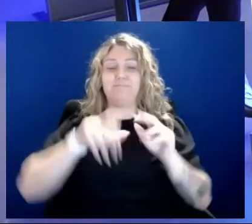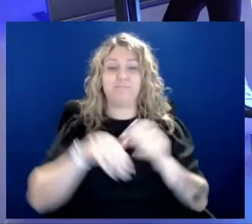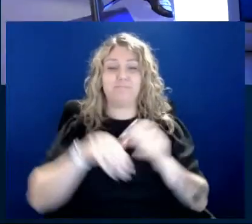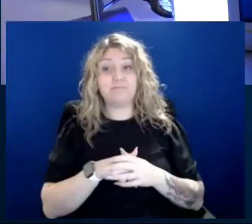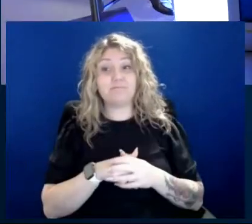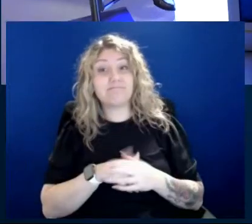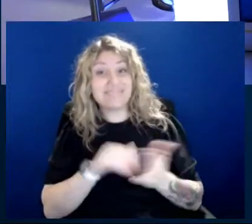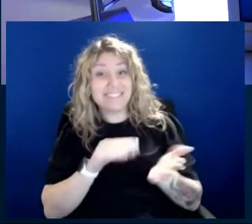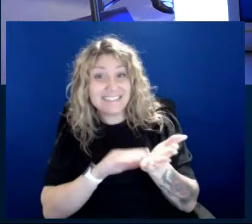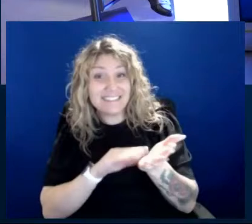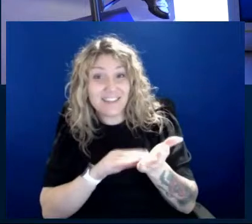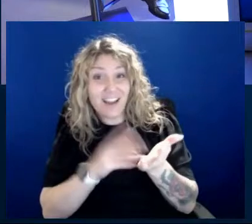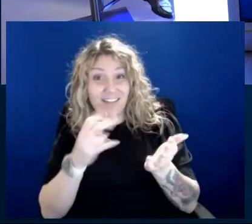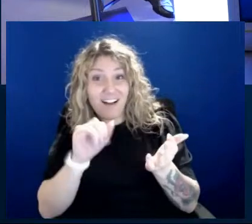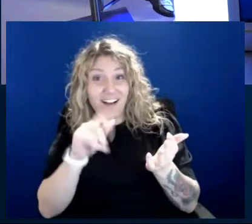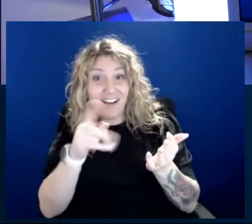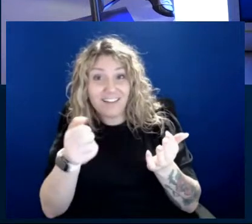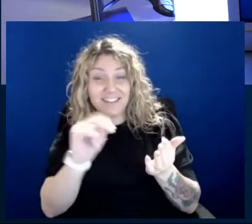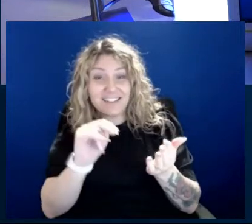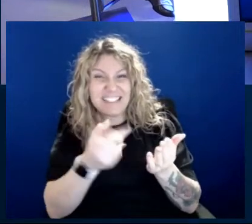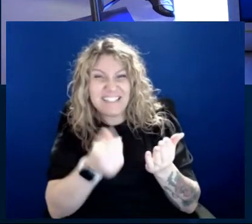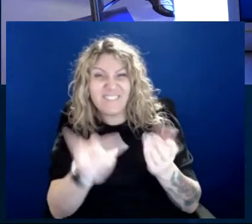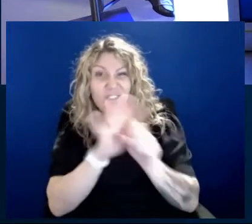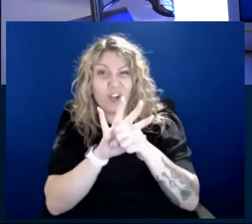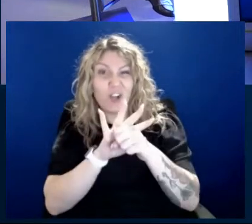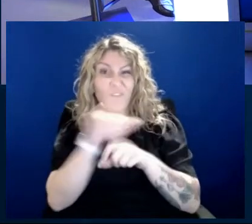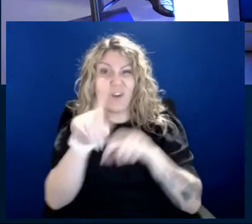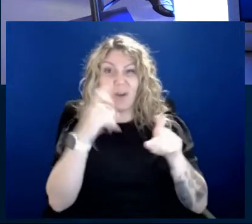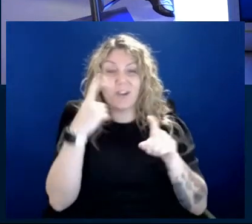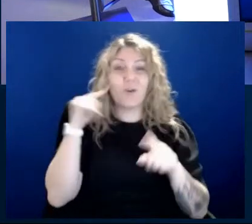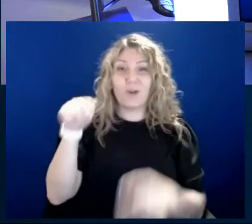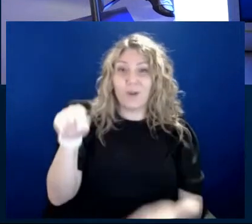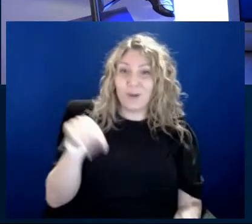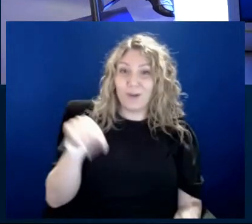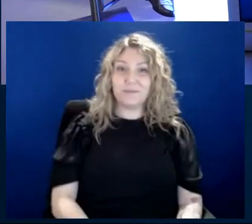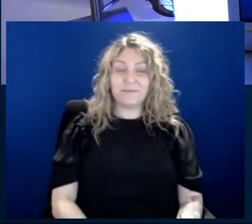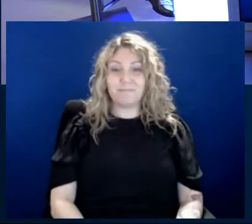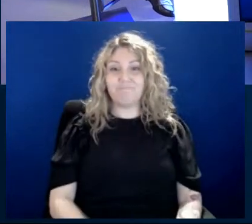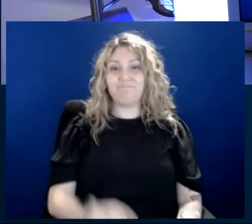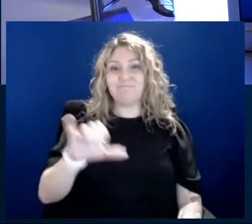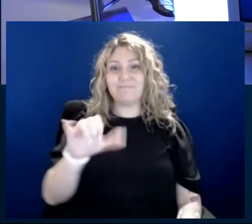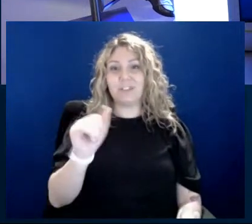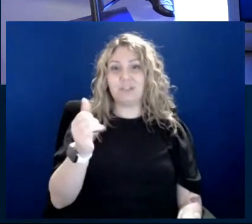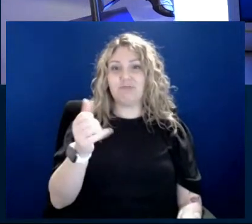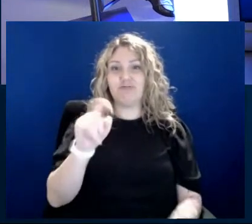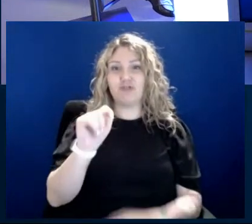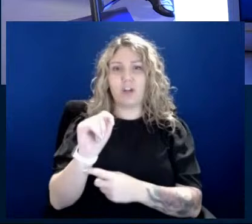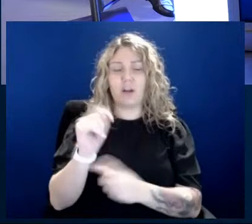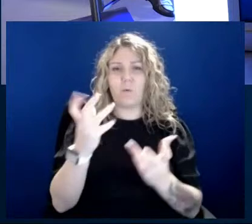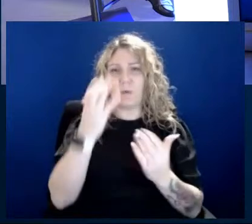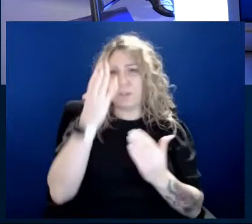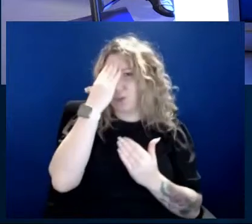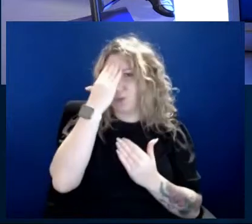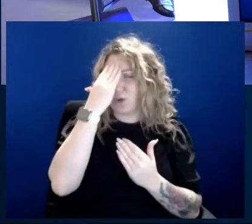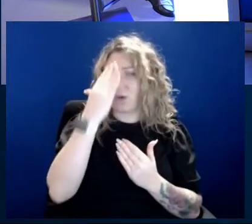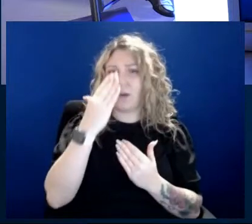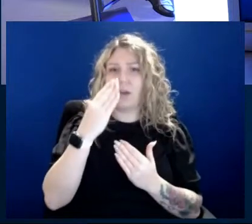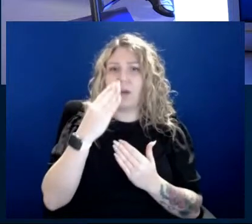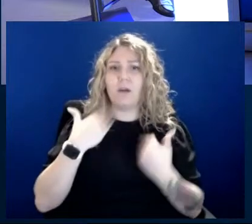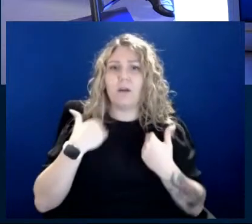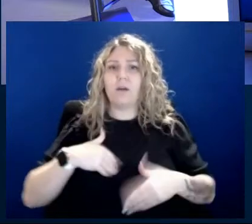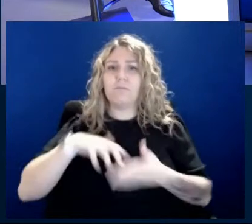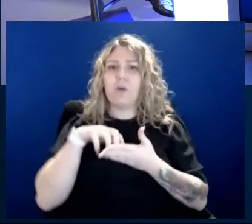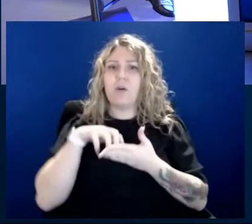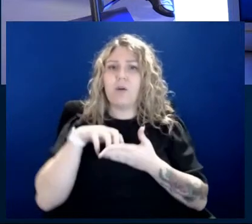squeeze a couple of quick COVID questions in for you. Janet wants to know, Do immunocompromised patients need a